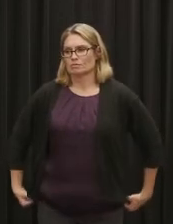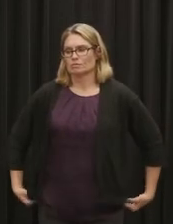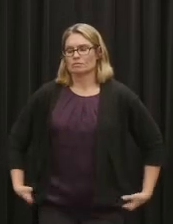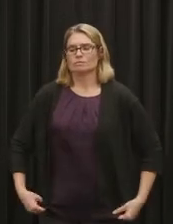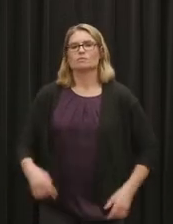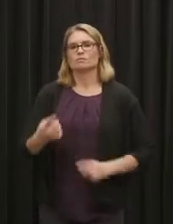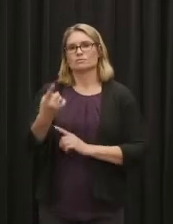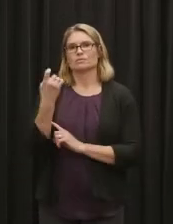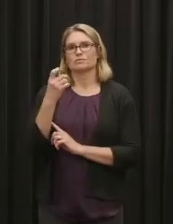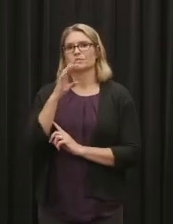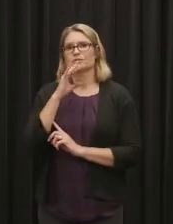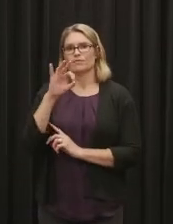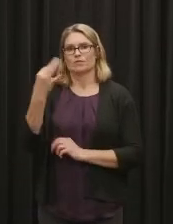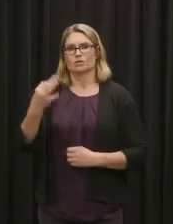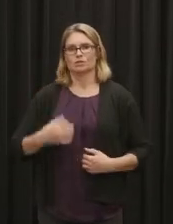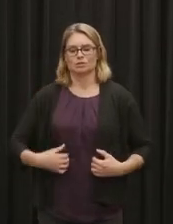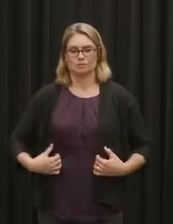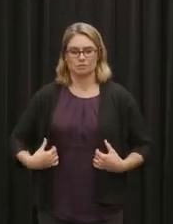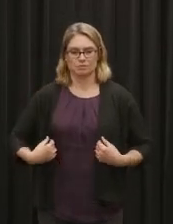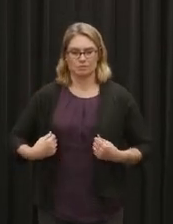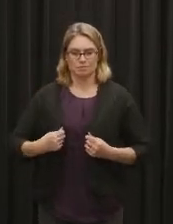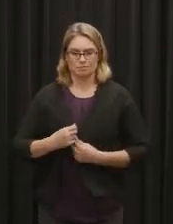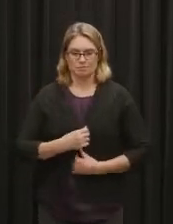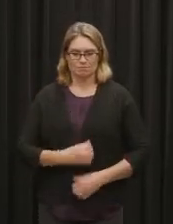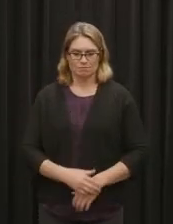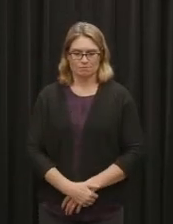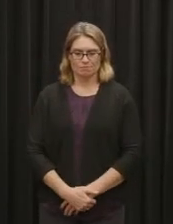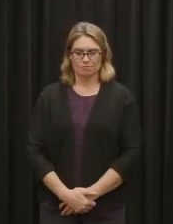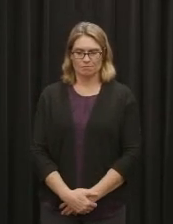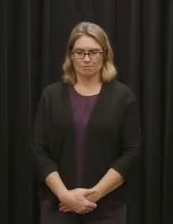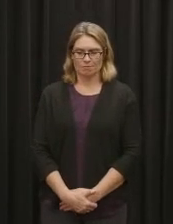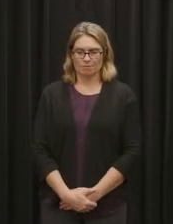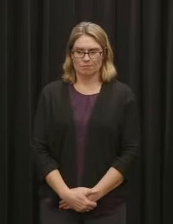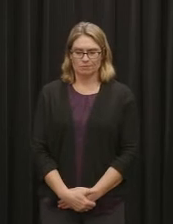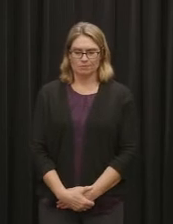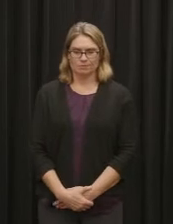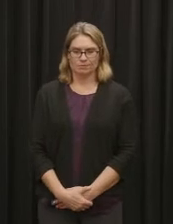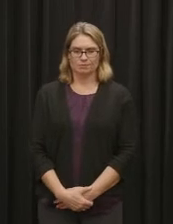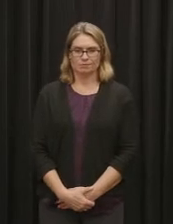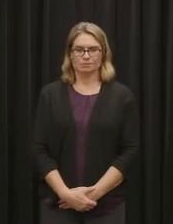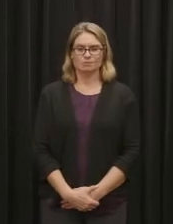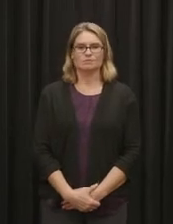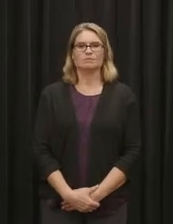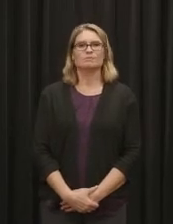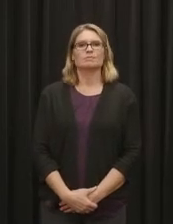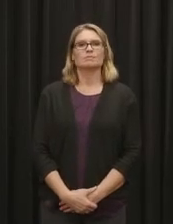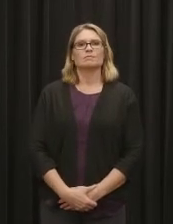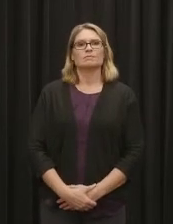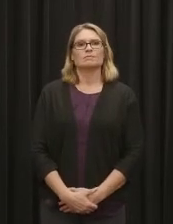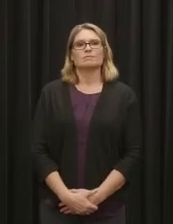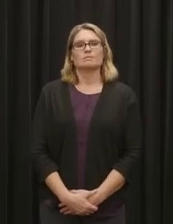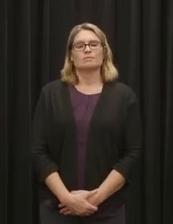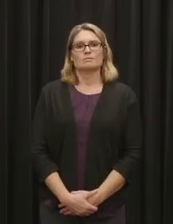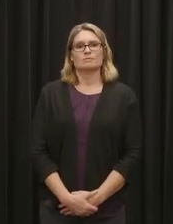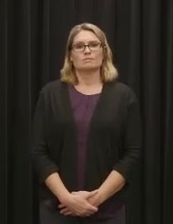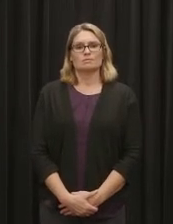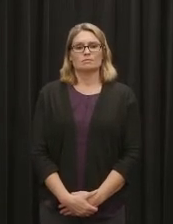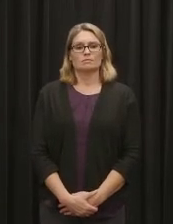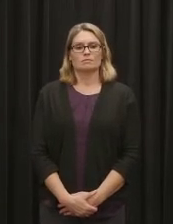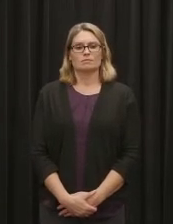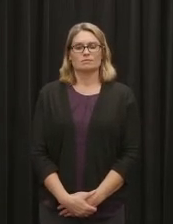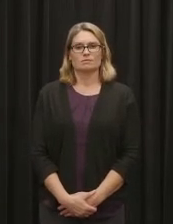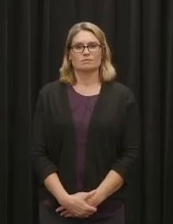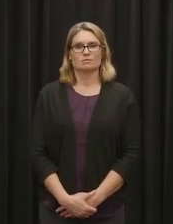Oui, bonjour. Ma question est pour... My question is to Dr. Russell and to Mr.